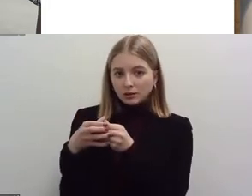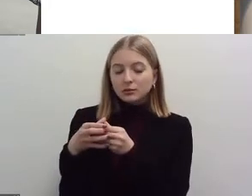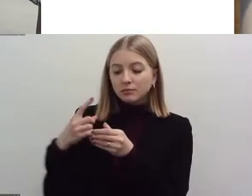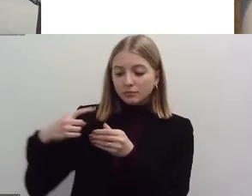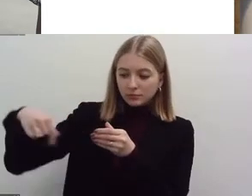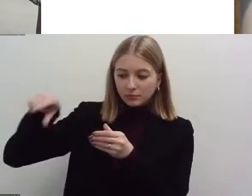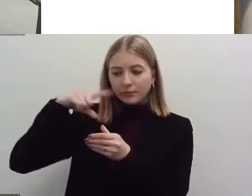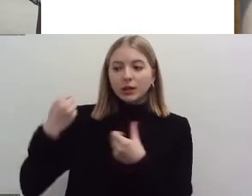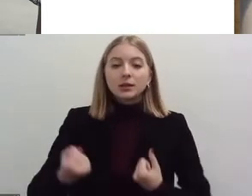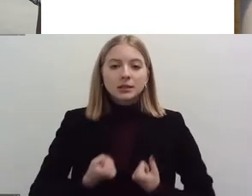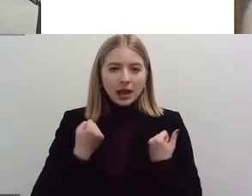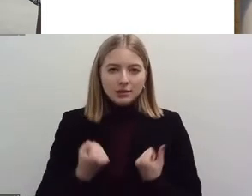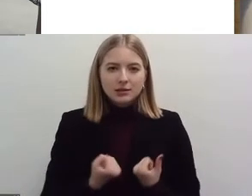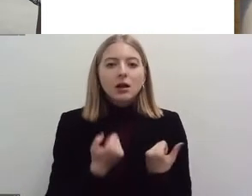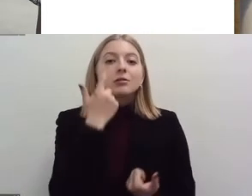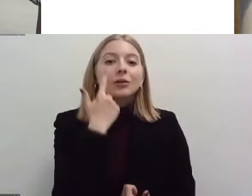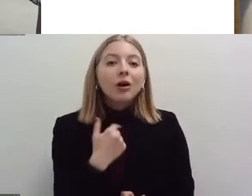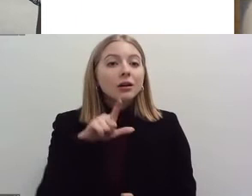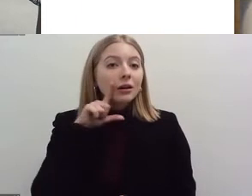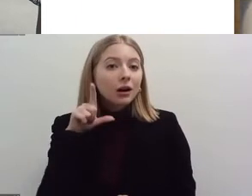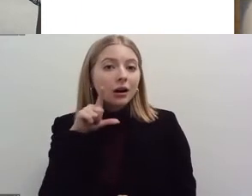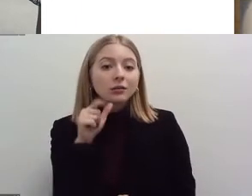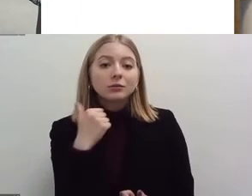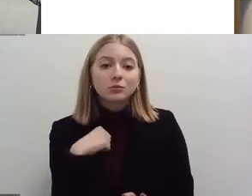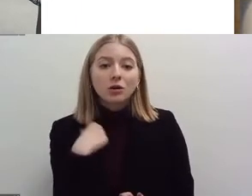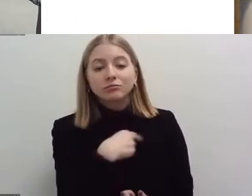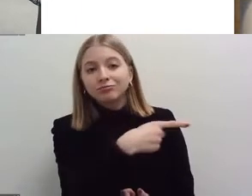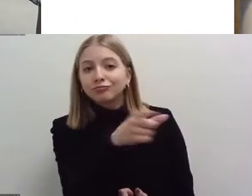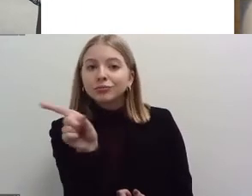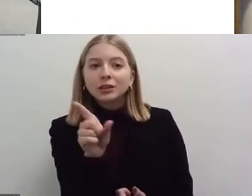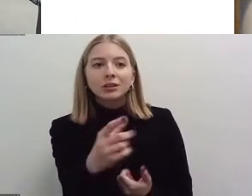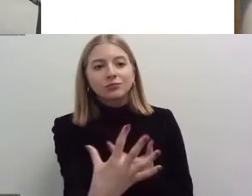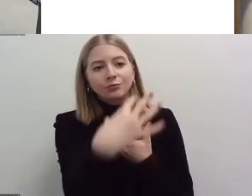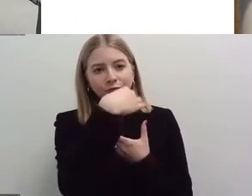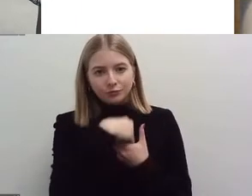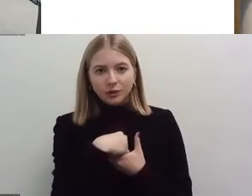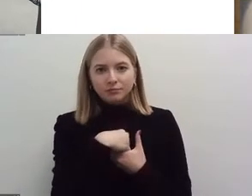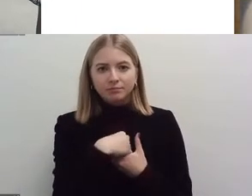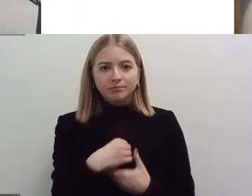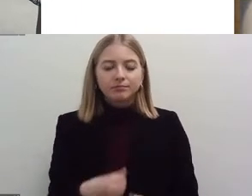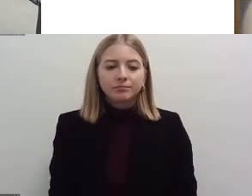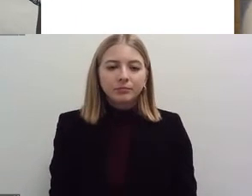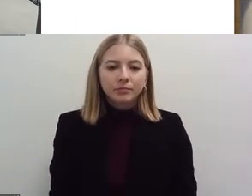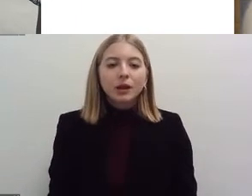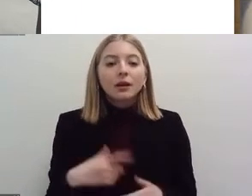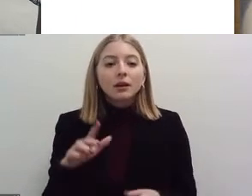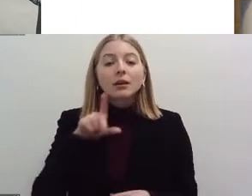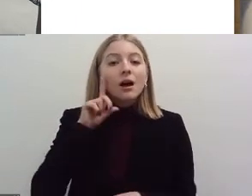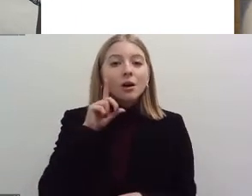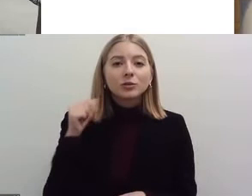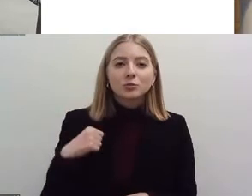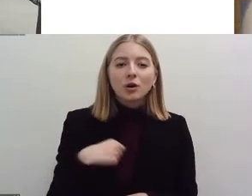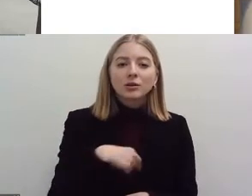ambassadors. And here you can see a couple of pictures of some of us.